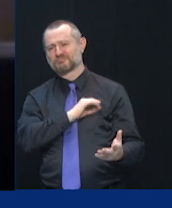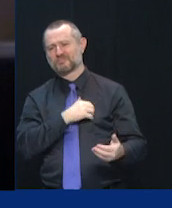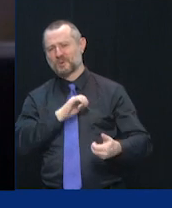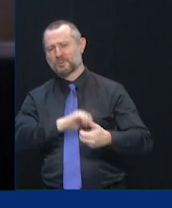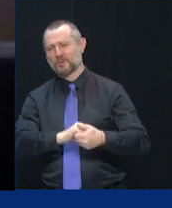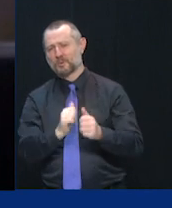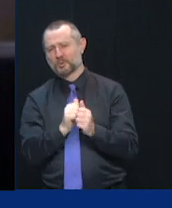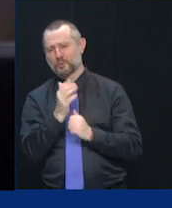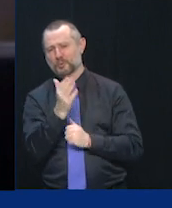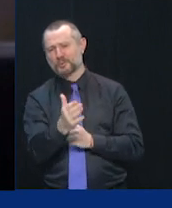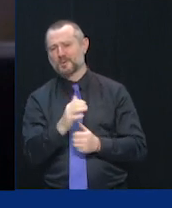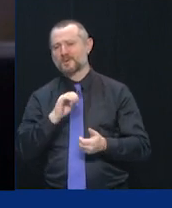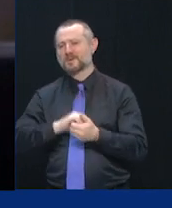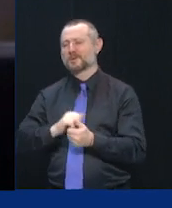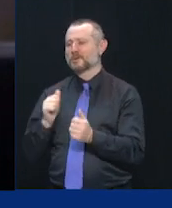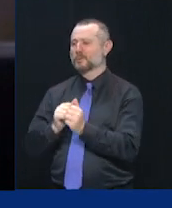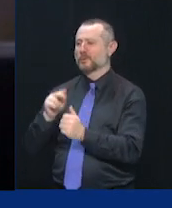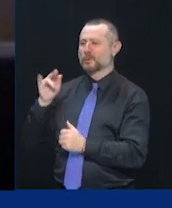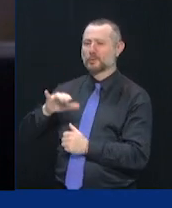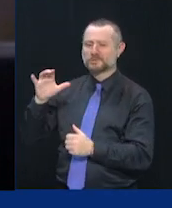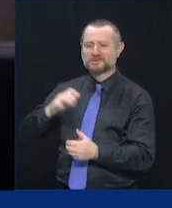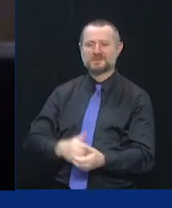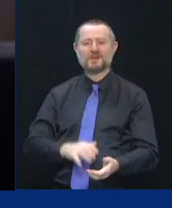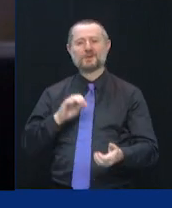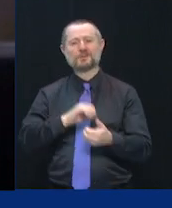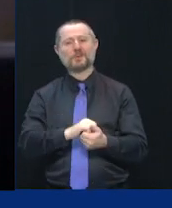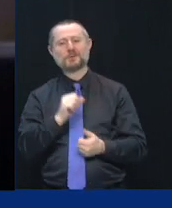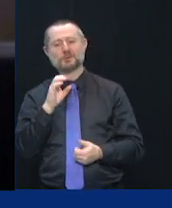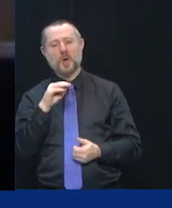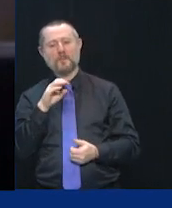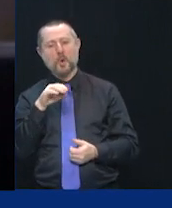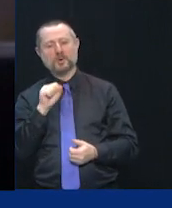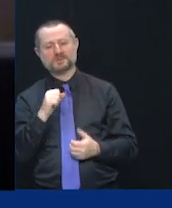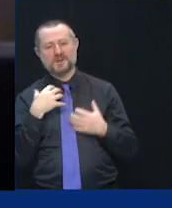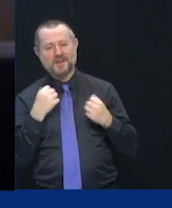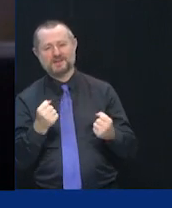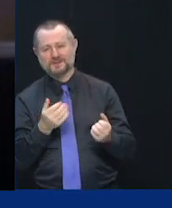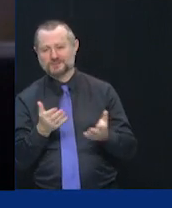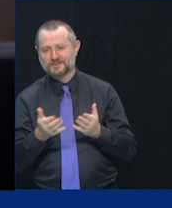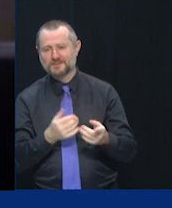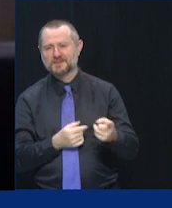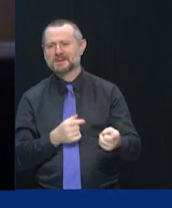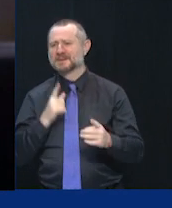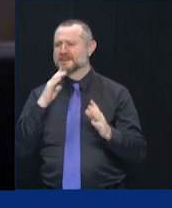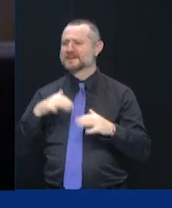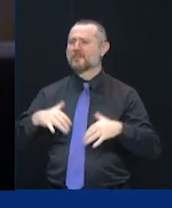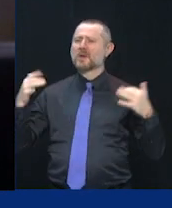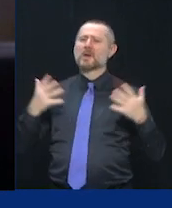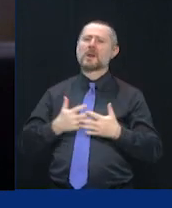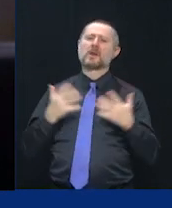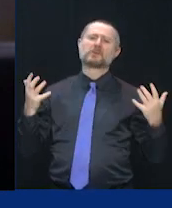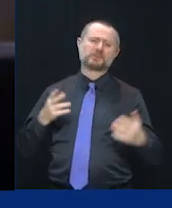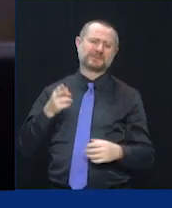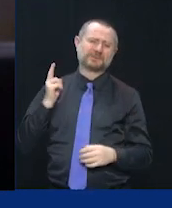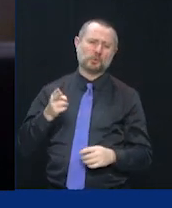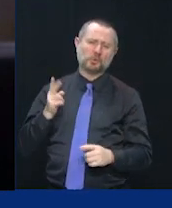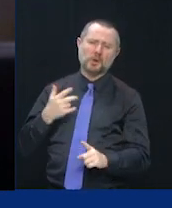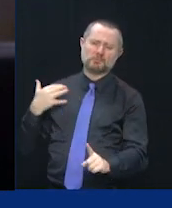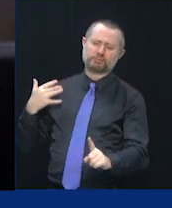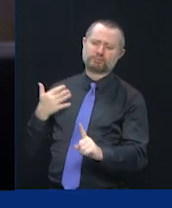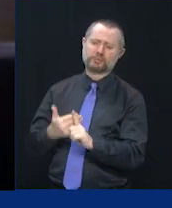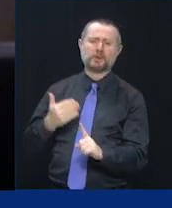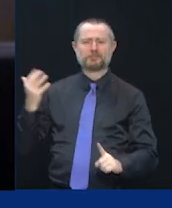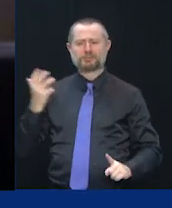and Somos's partner in this endeavor. You know, this stadium is historical. It's built into the fabric